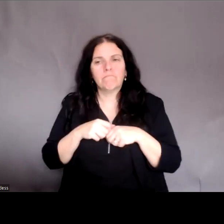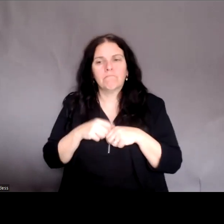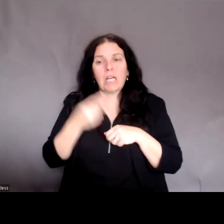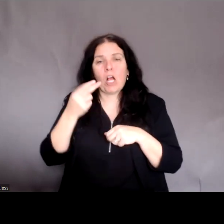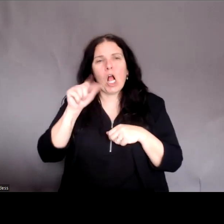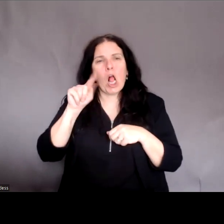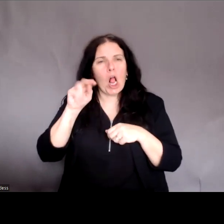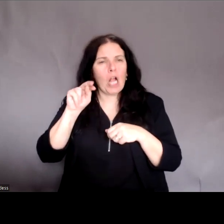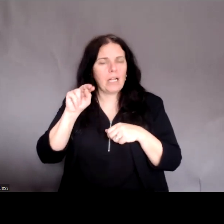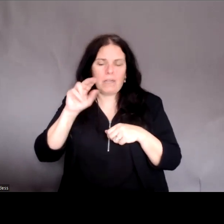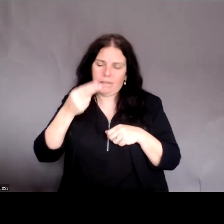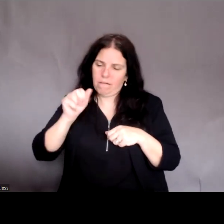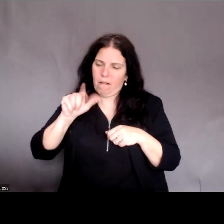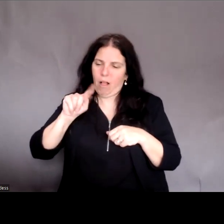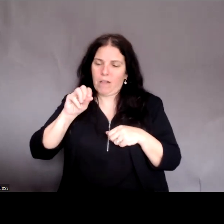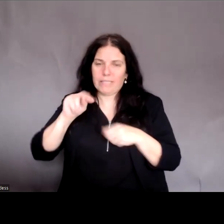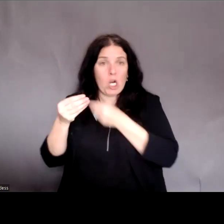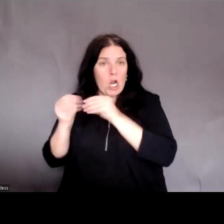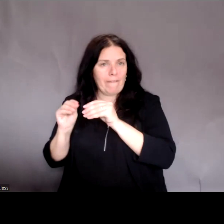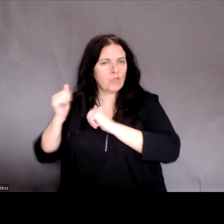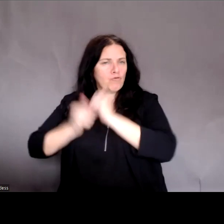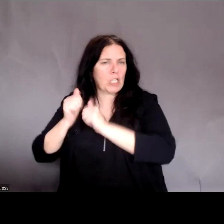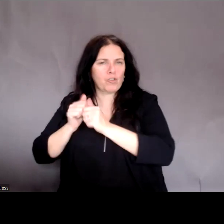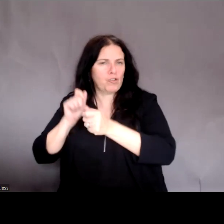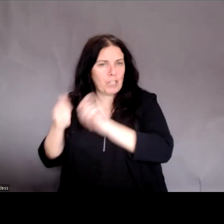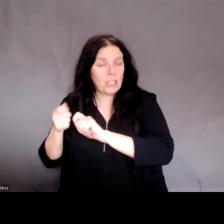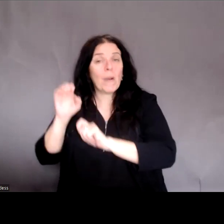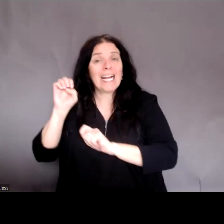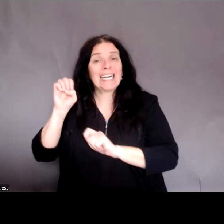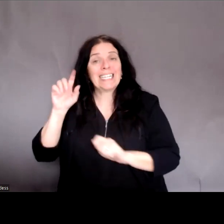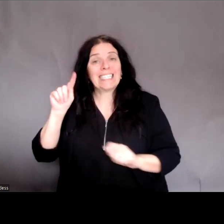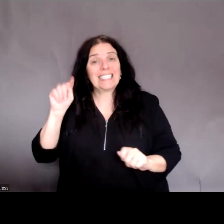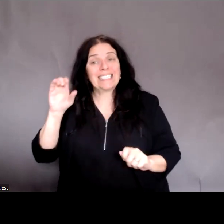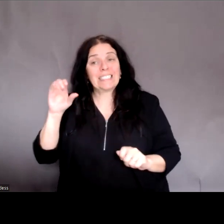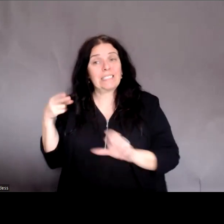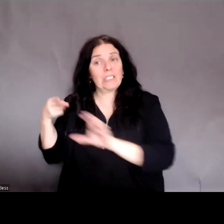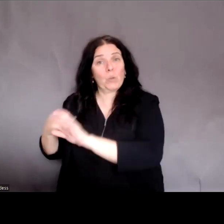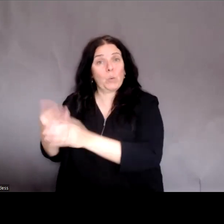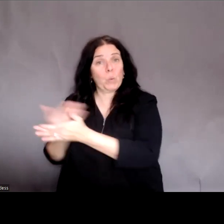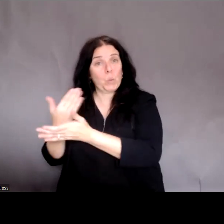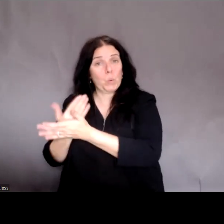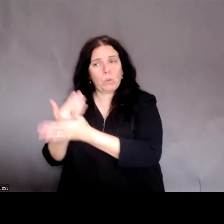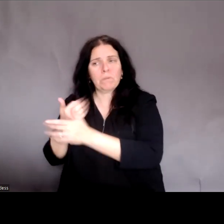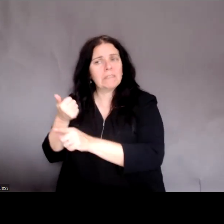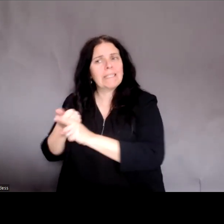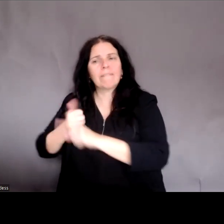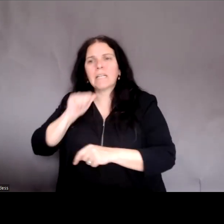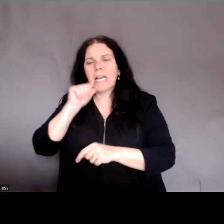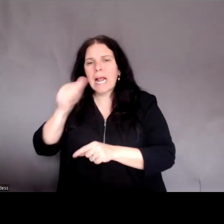changed their structure so that the ETC coming in wasn't a literacy